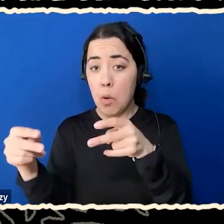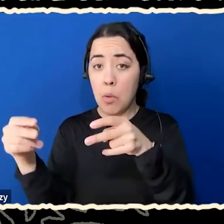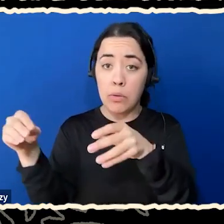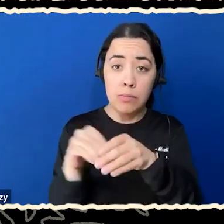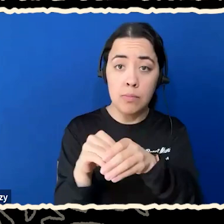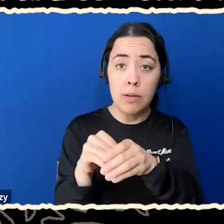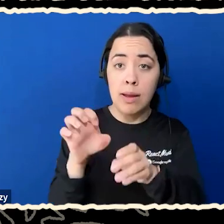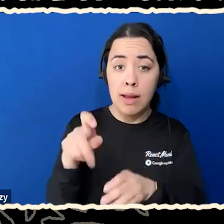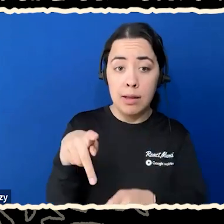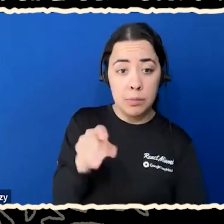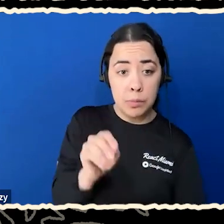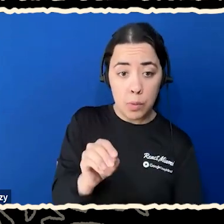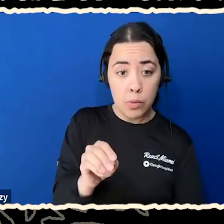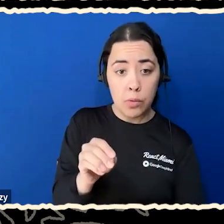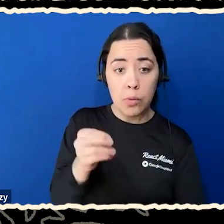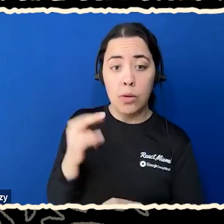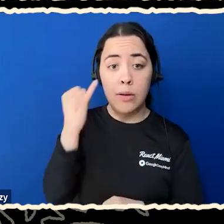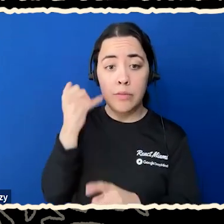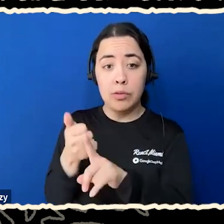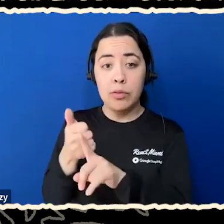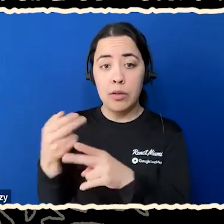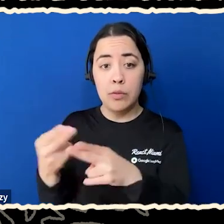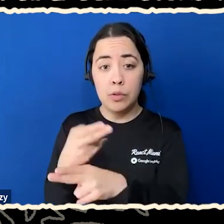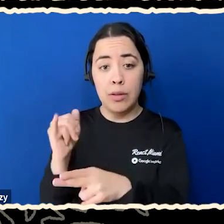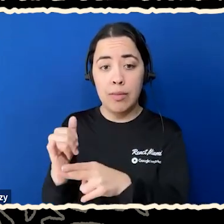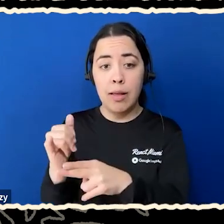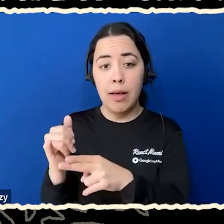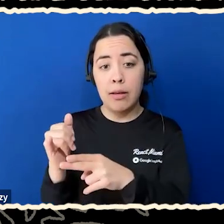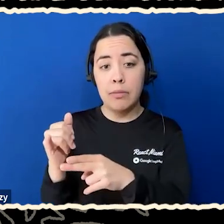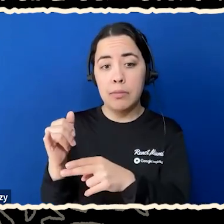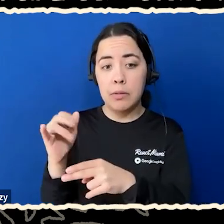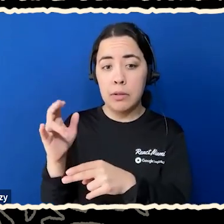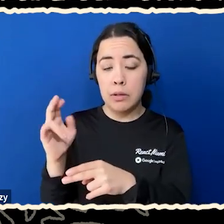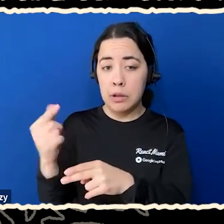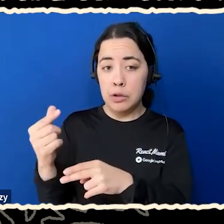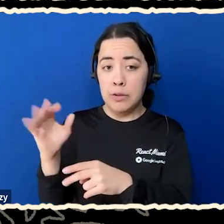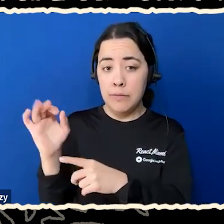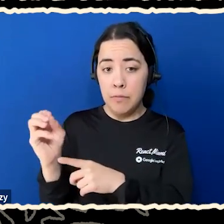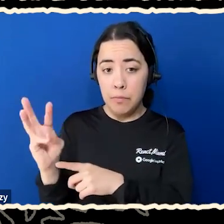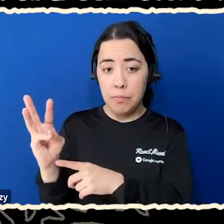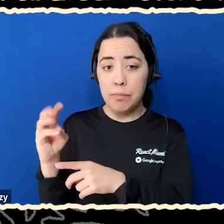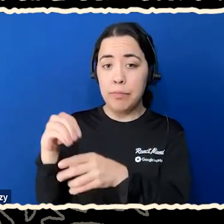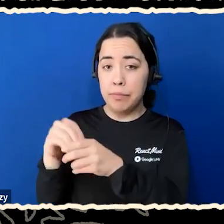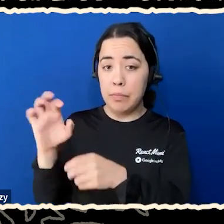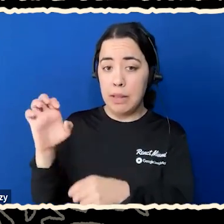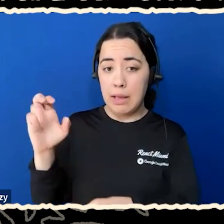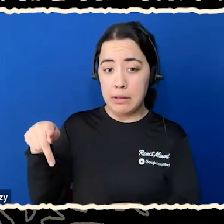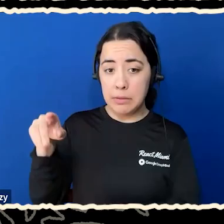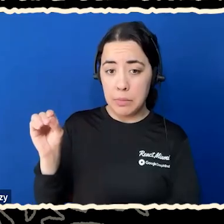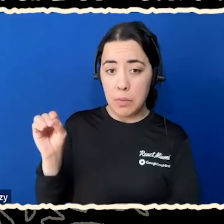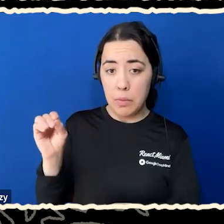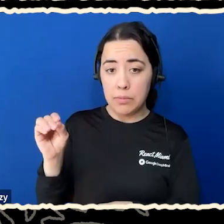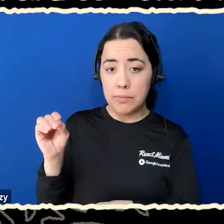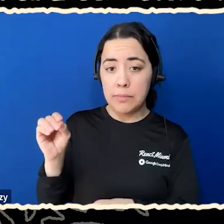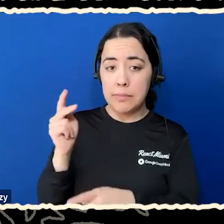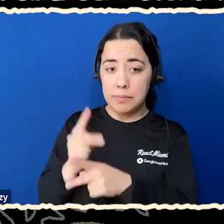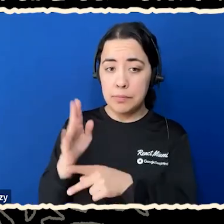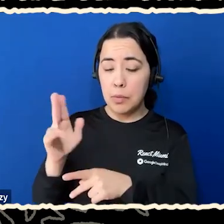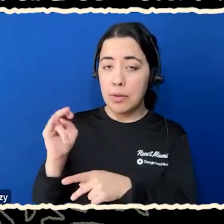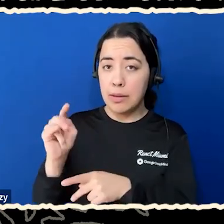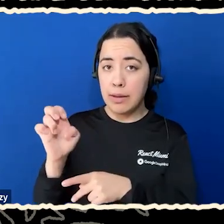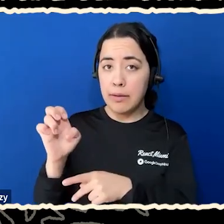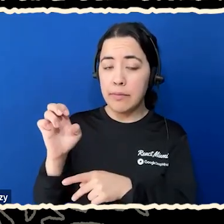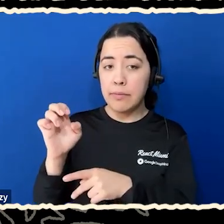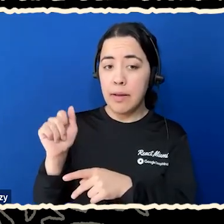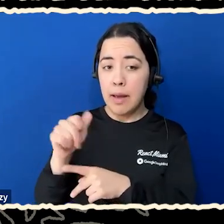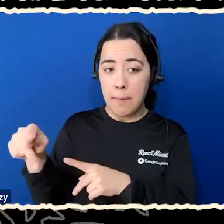where Expo actually maintains your native application boilerplate code, and our plugin will automatically do